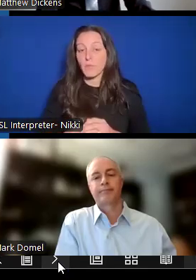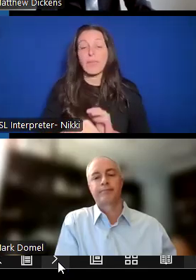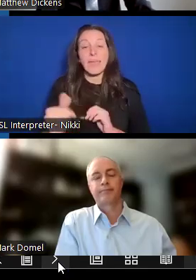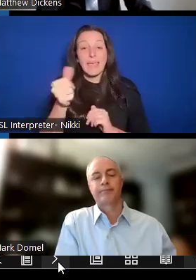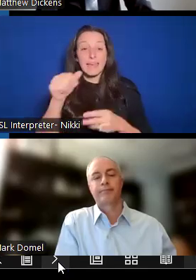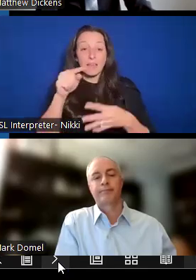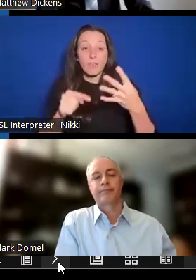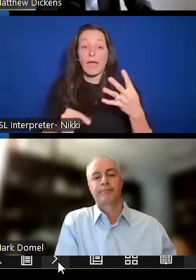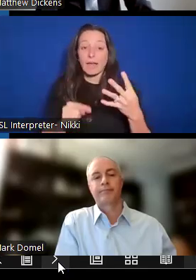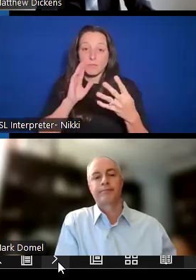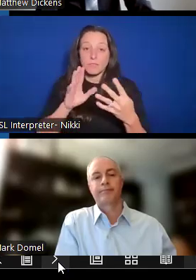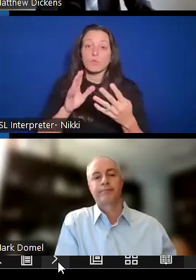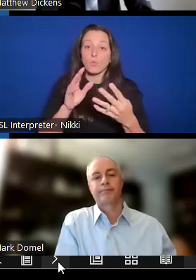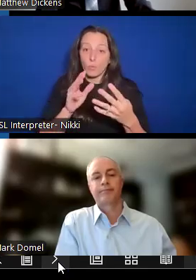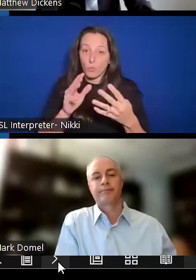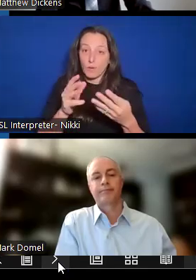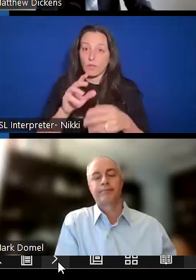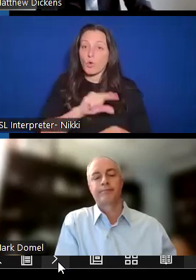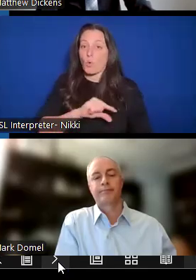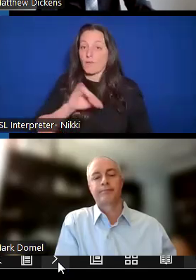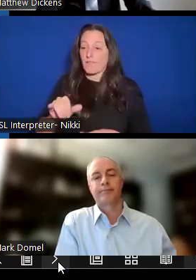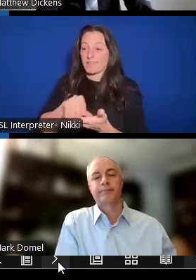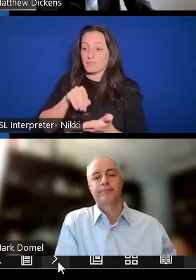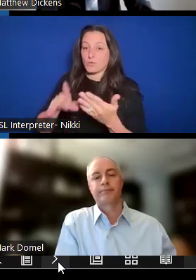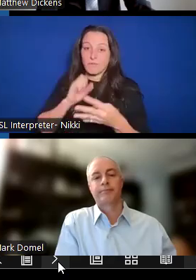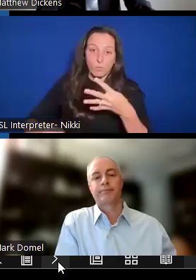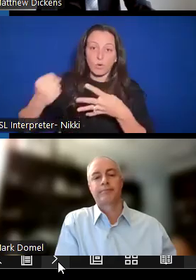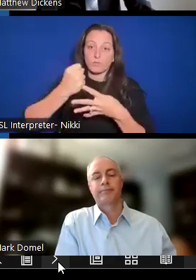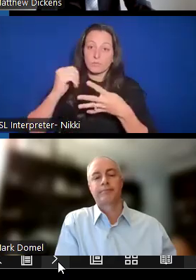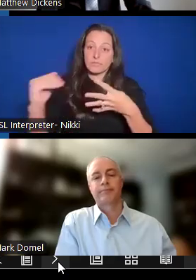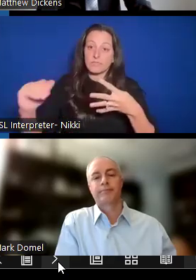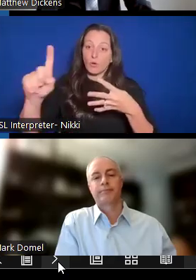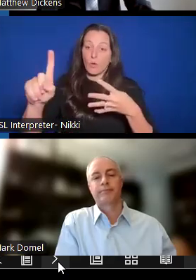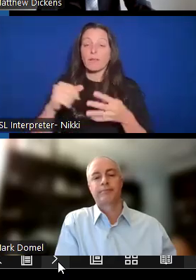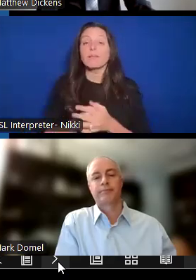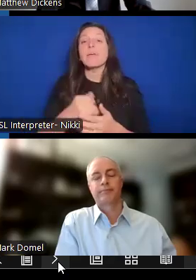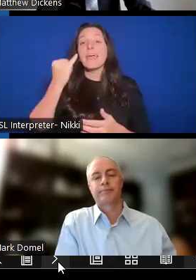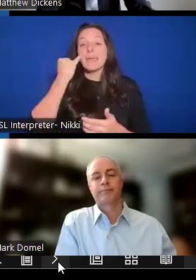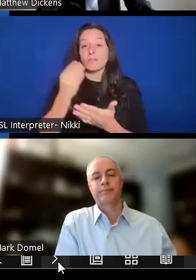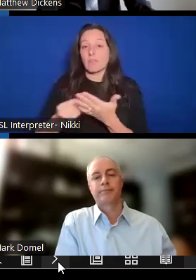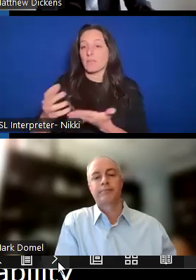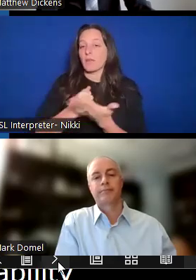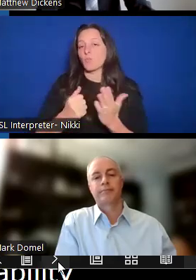secure prioritization in Tier 1, assuming the income requirements are also met.